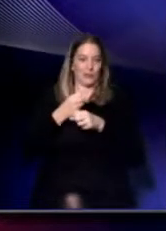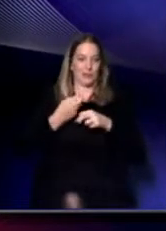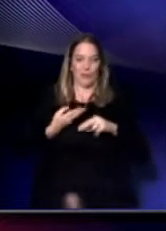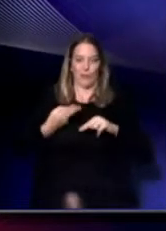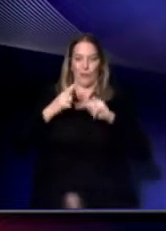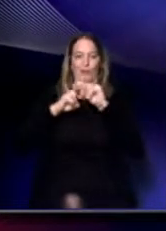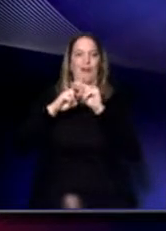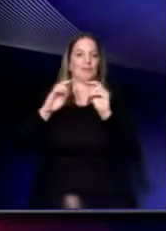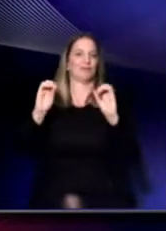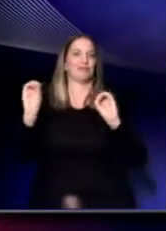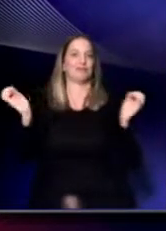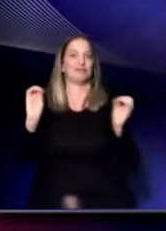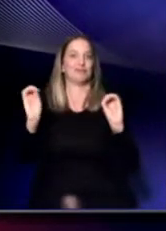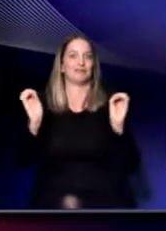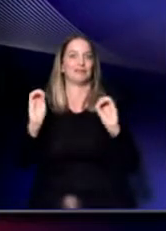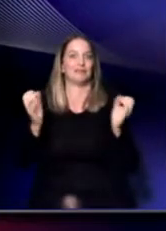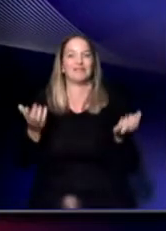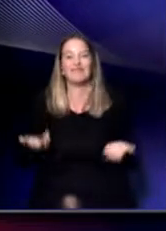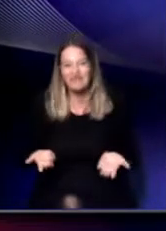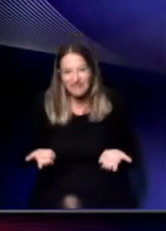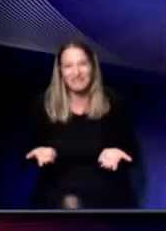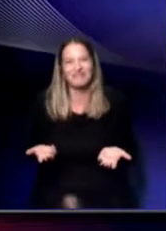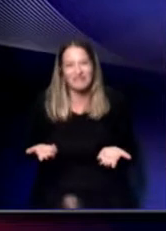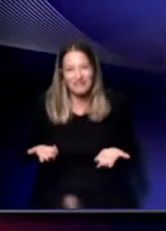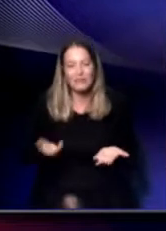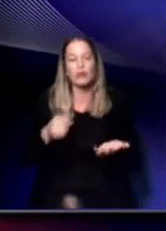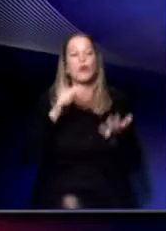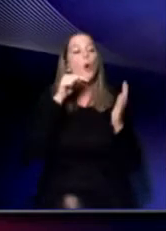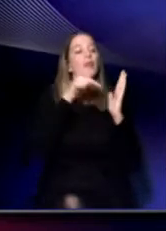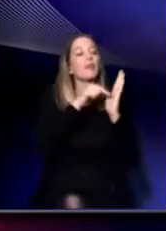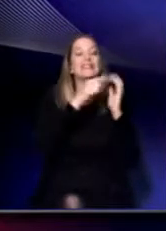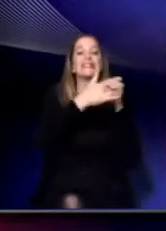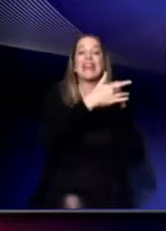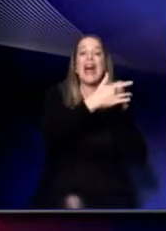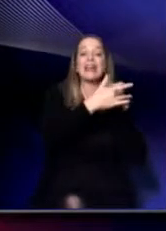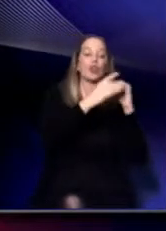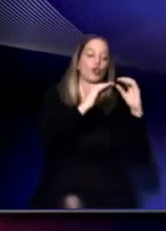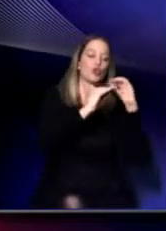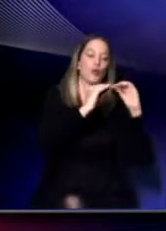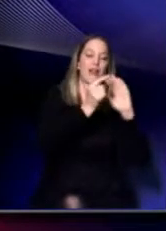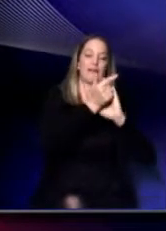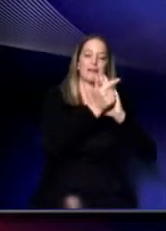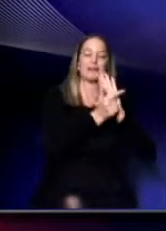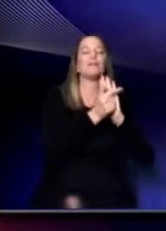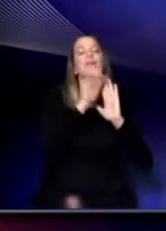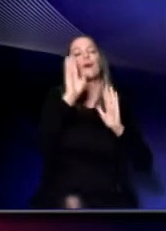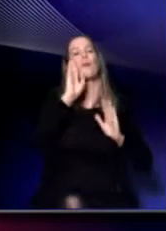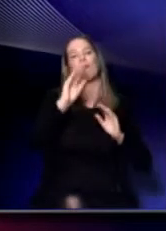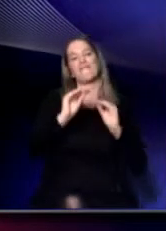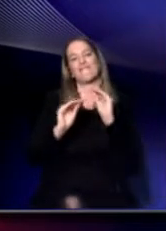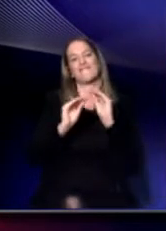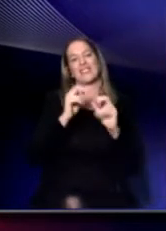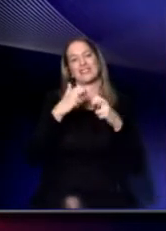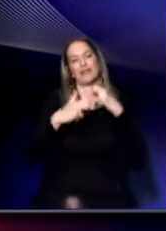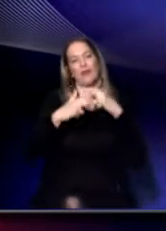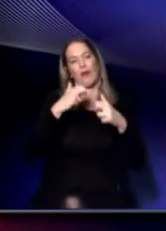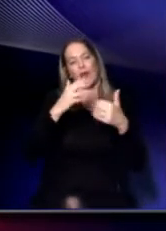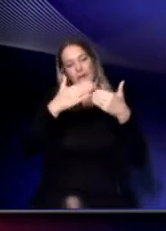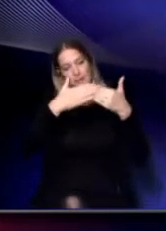technical corrections bill would then fix that problem, that from here on out,